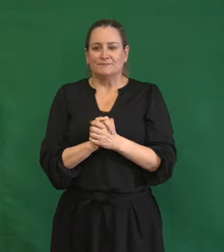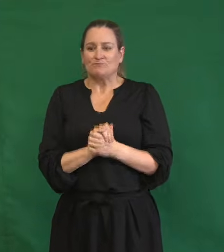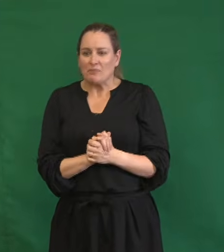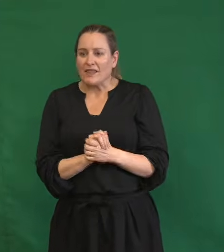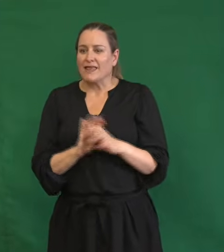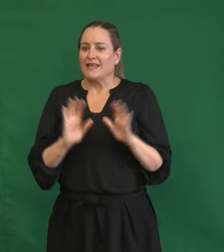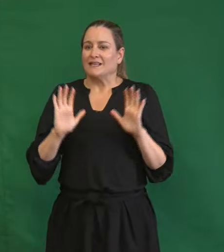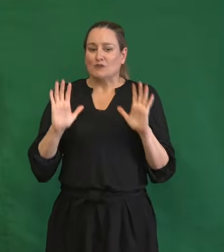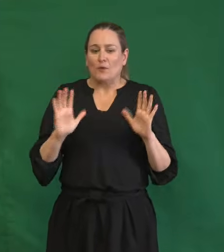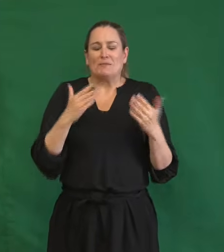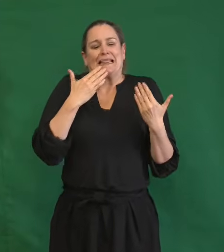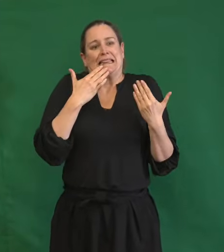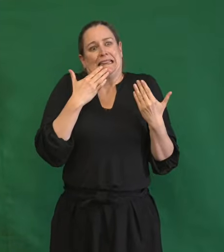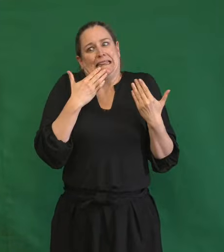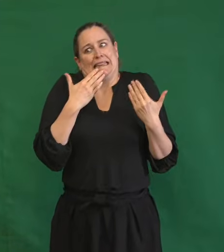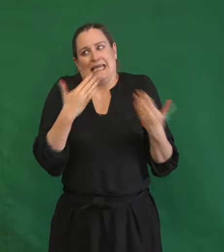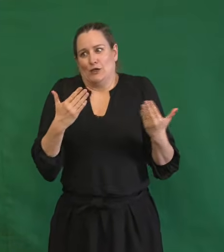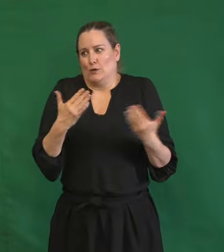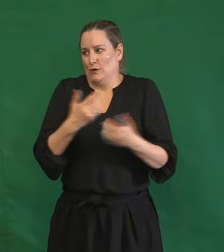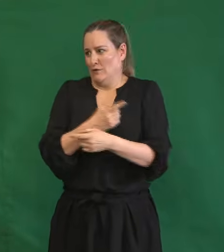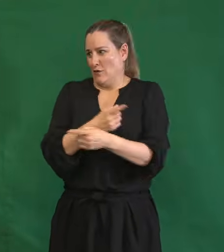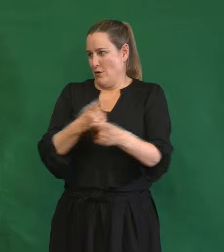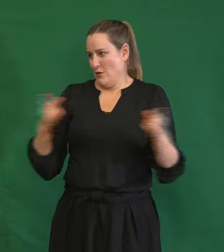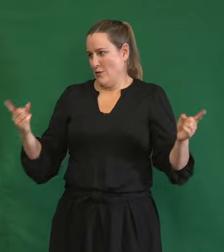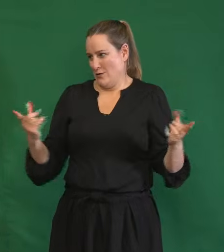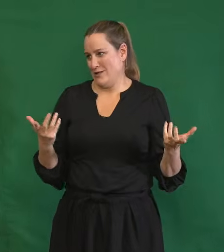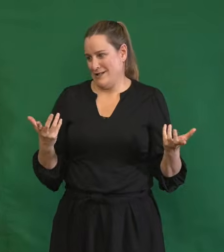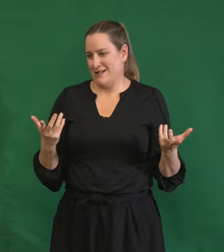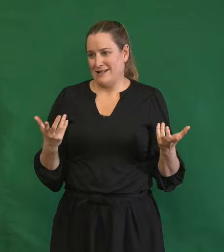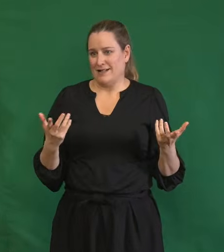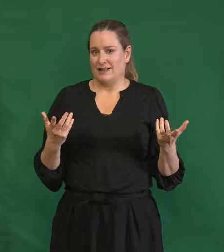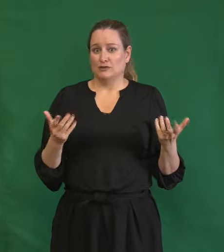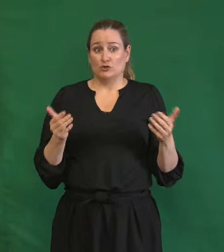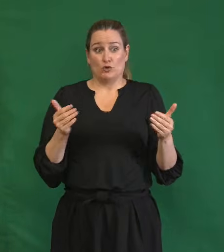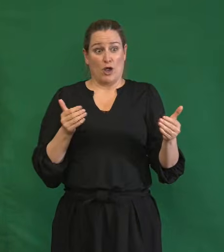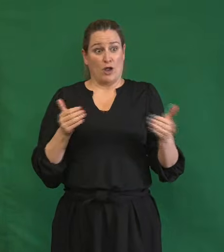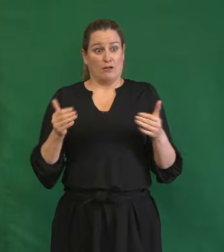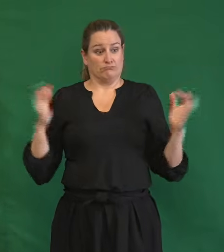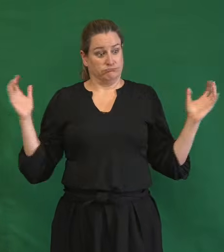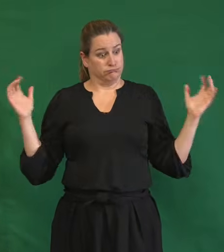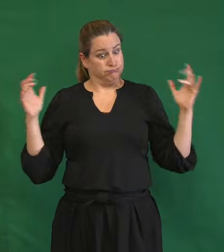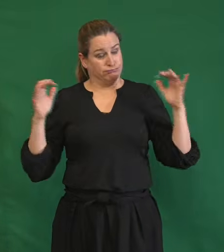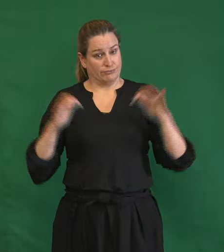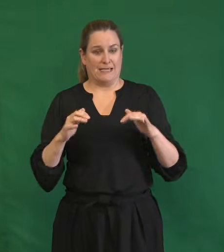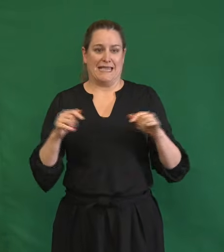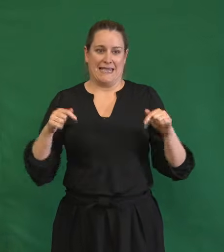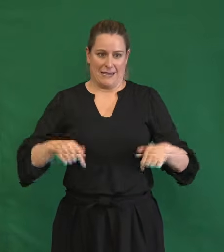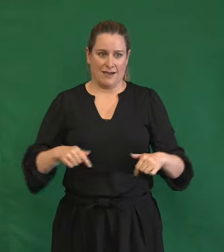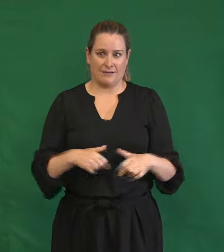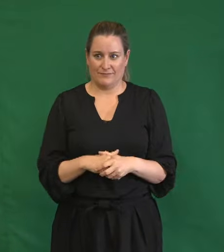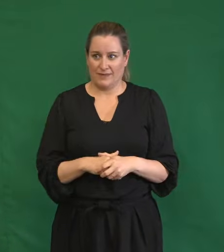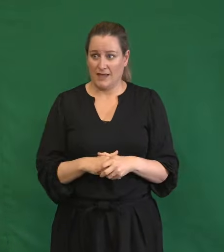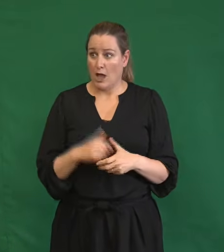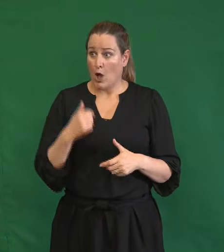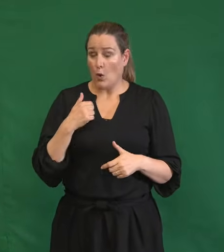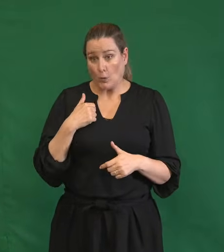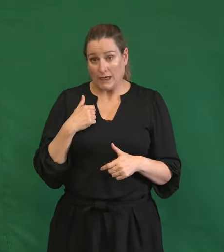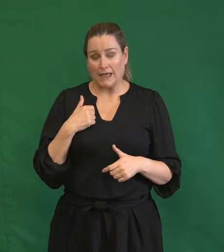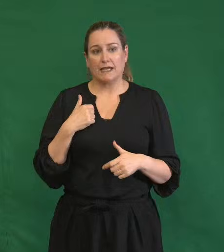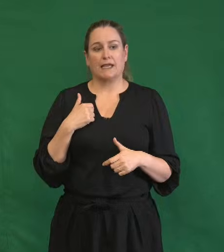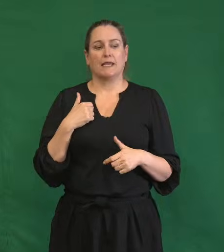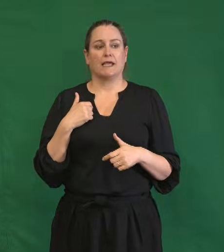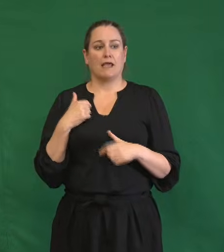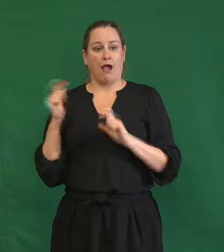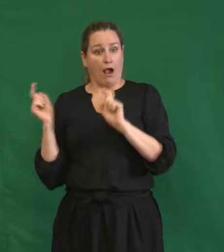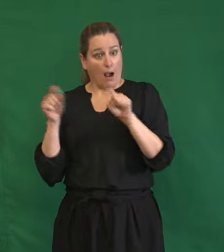I really want to thank you for honoring this arrangement, and the arrangement was for us to have a morning session